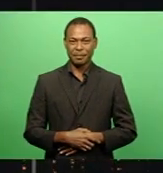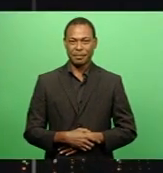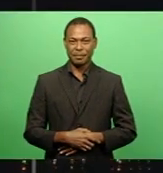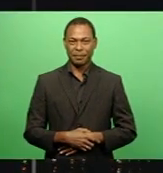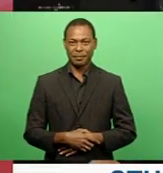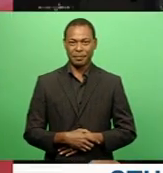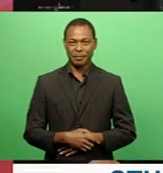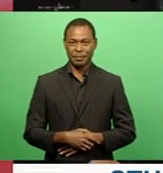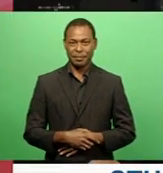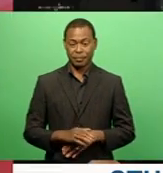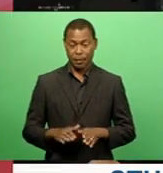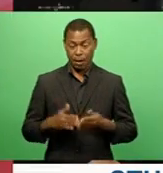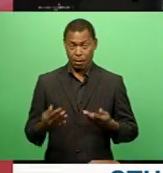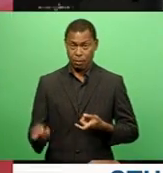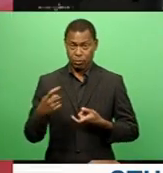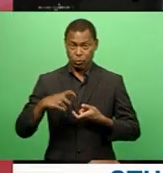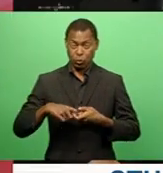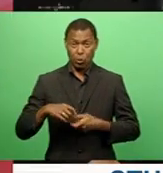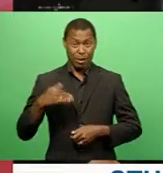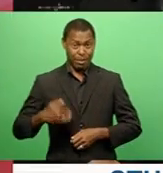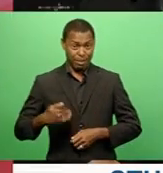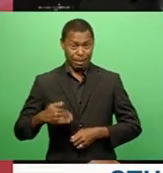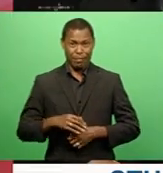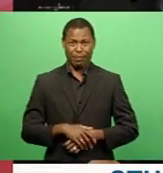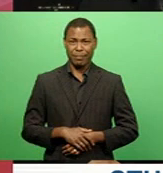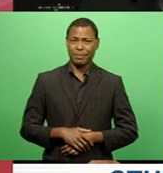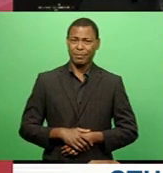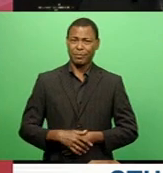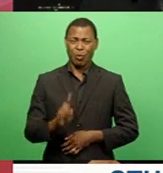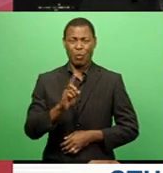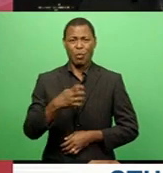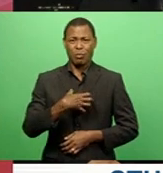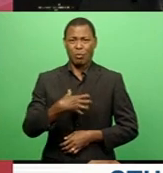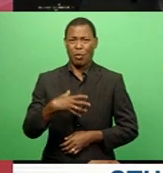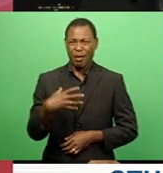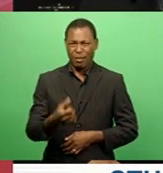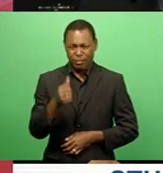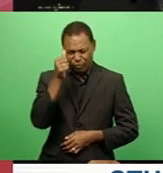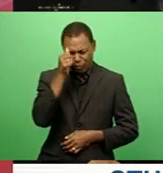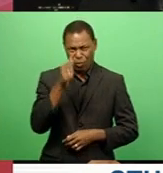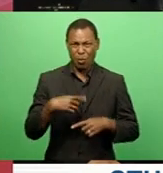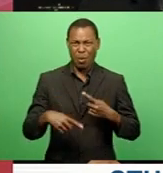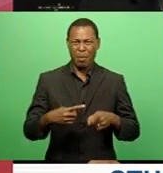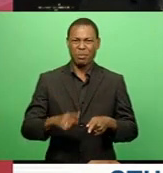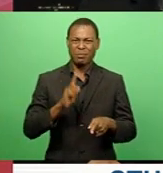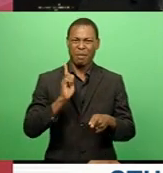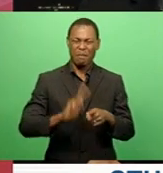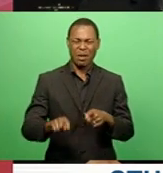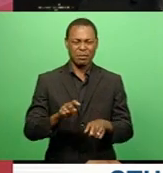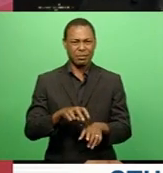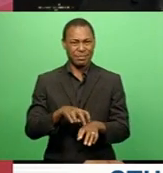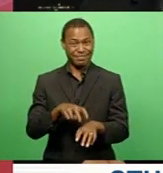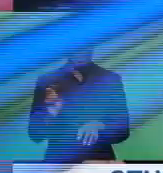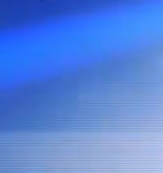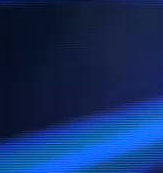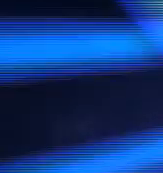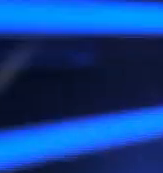And Apanisa Wangairandovu joins us live now. Apanisa, what more do we know about Nduitu Turaga's sudden resignation?